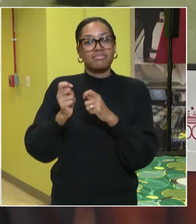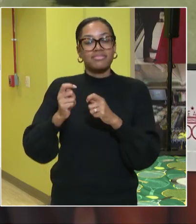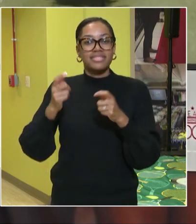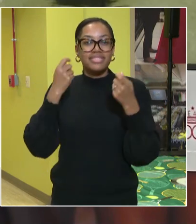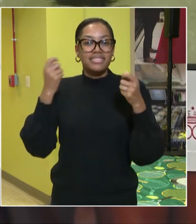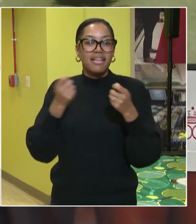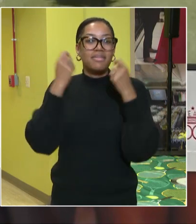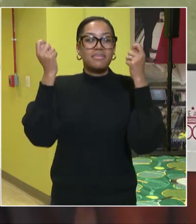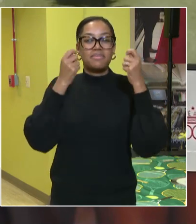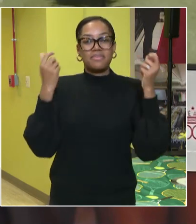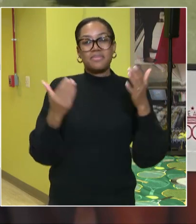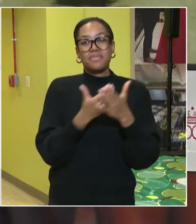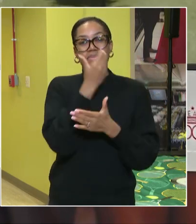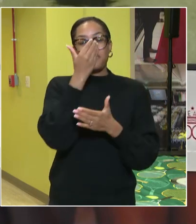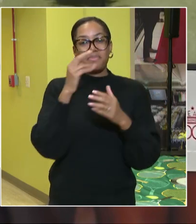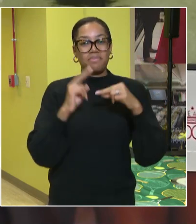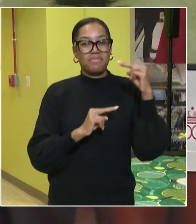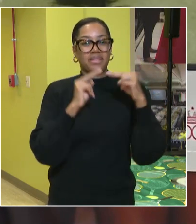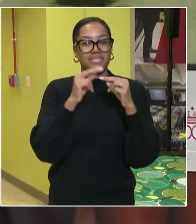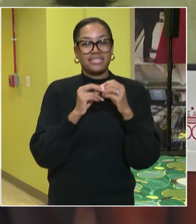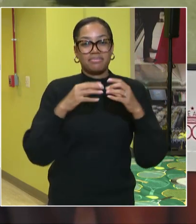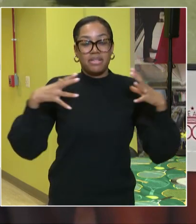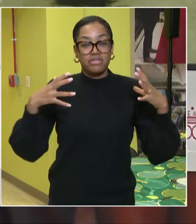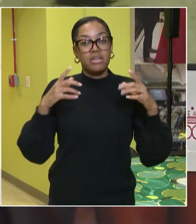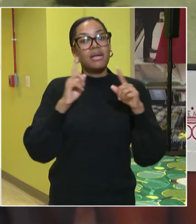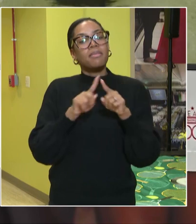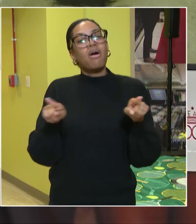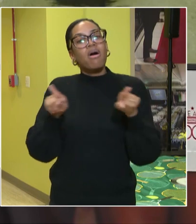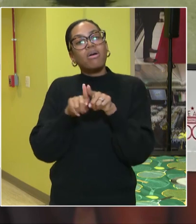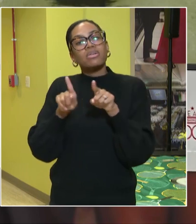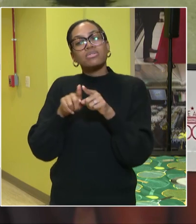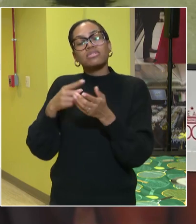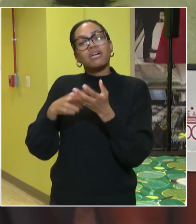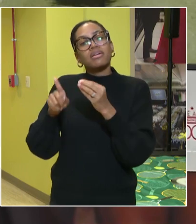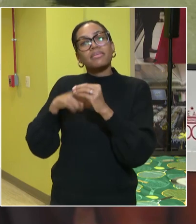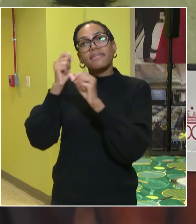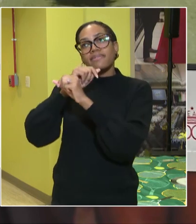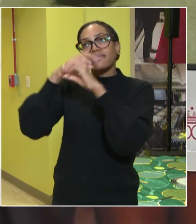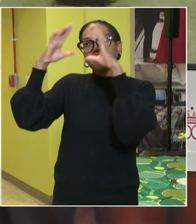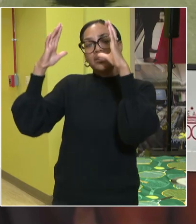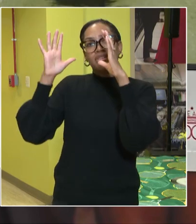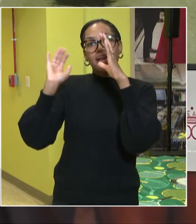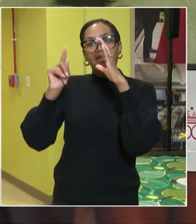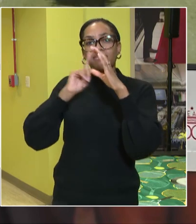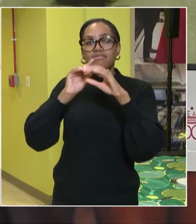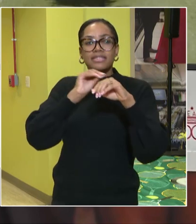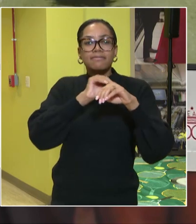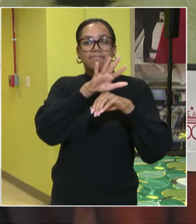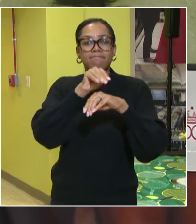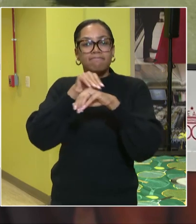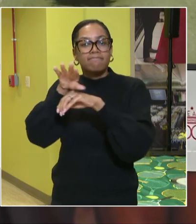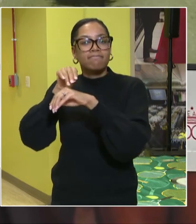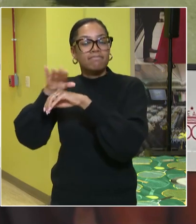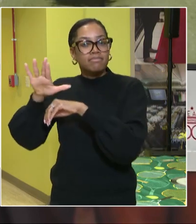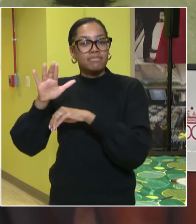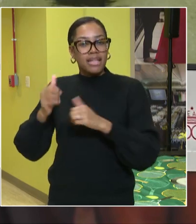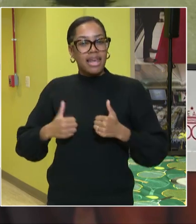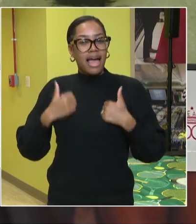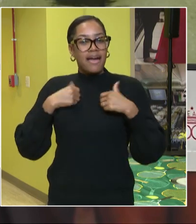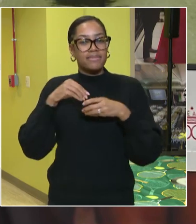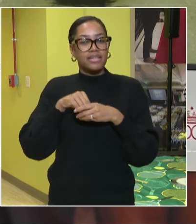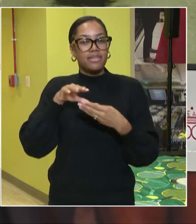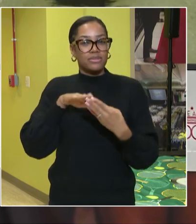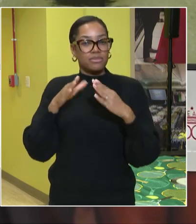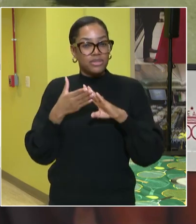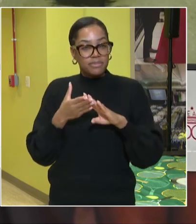growth of a vision that has touched and transformed many lives in our community. And we thank you for your vision over 25